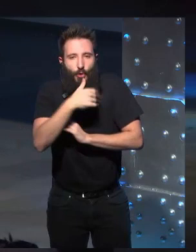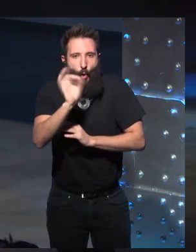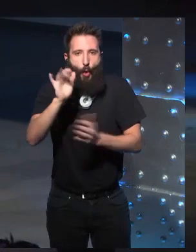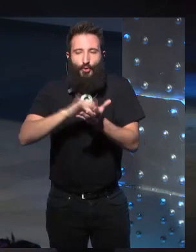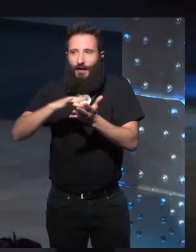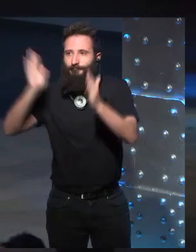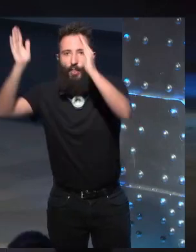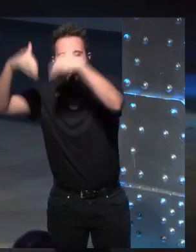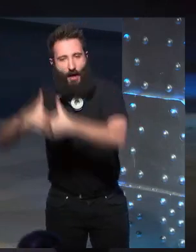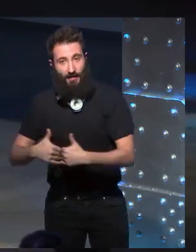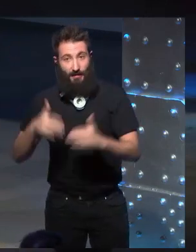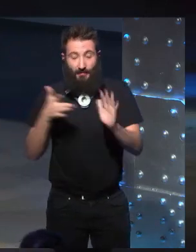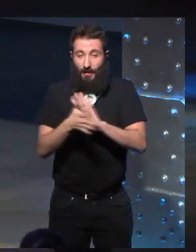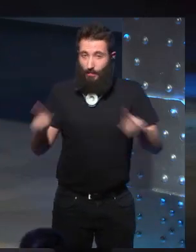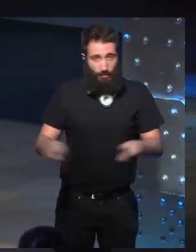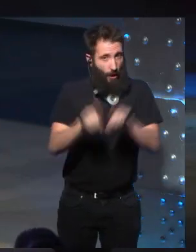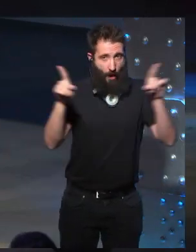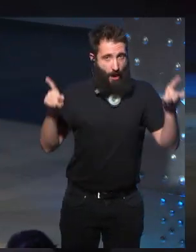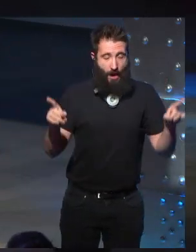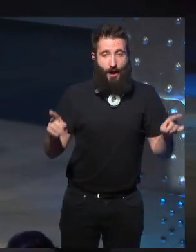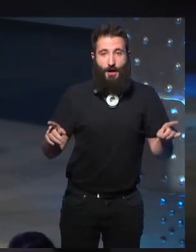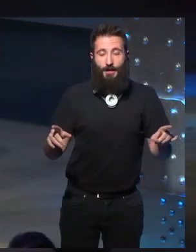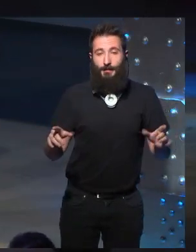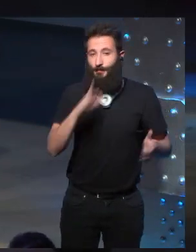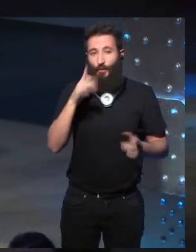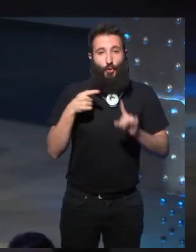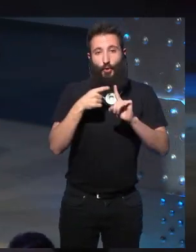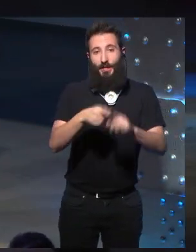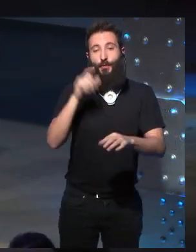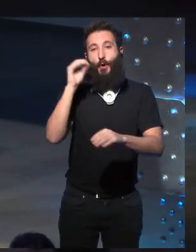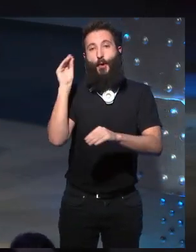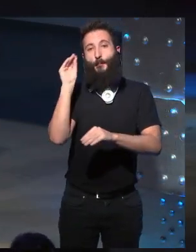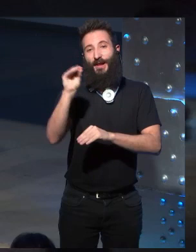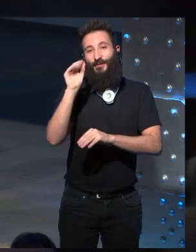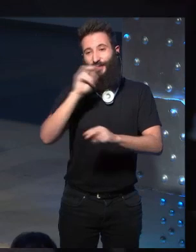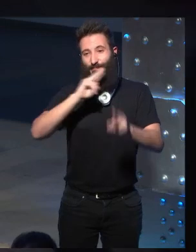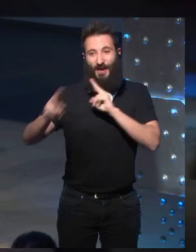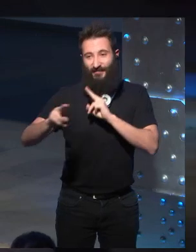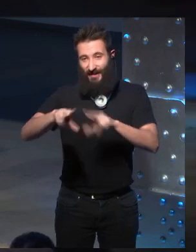Anyway, to finish your question, I'm looking at the camera out there.